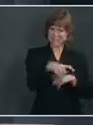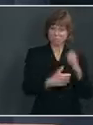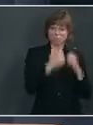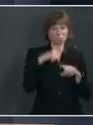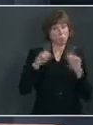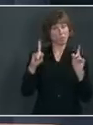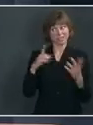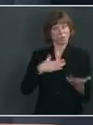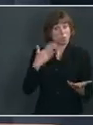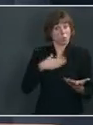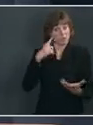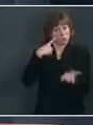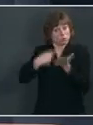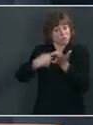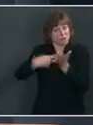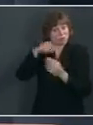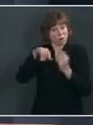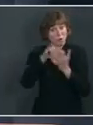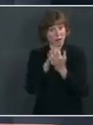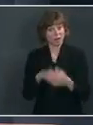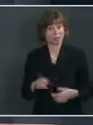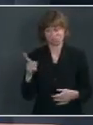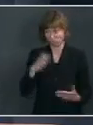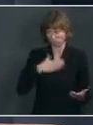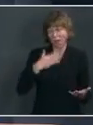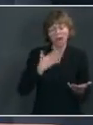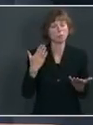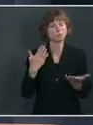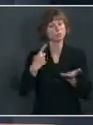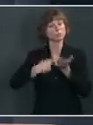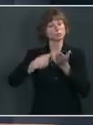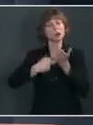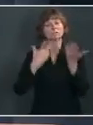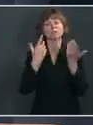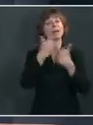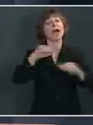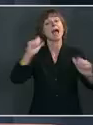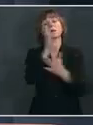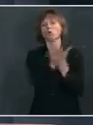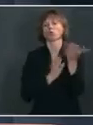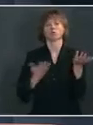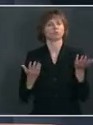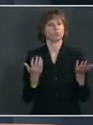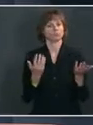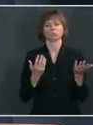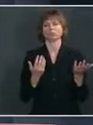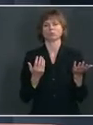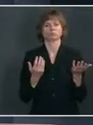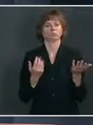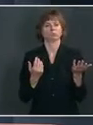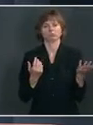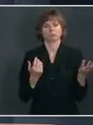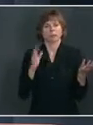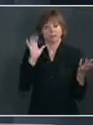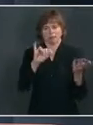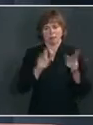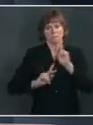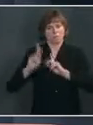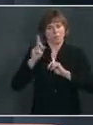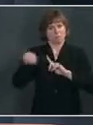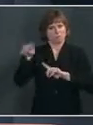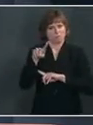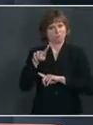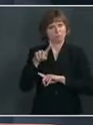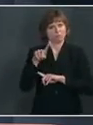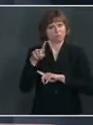to have a conversation about that, and happy to have a conversation about any component that people are coming